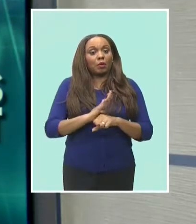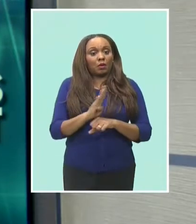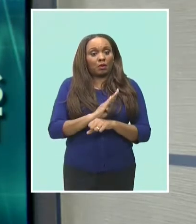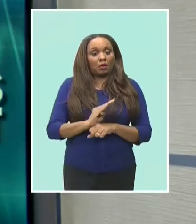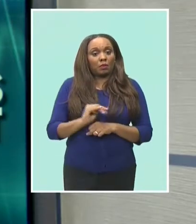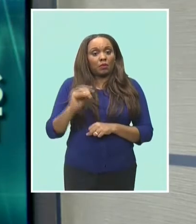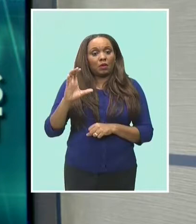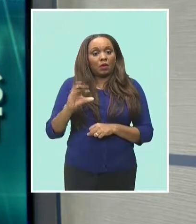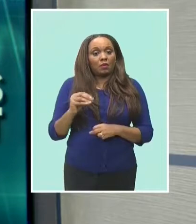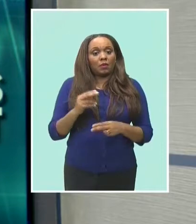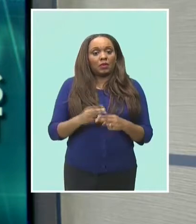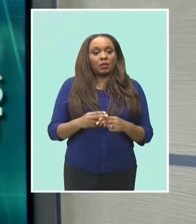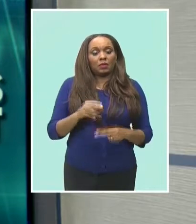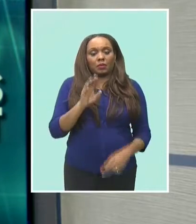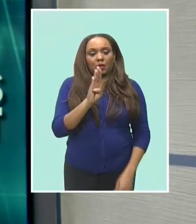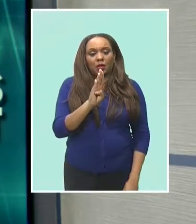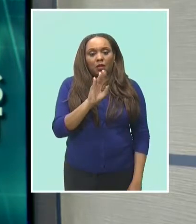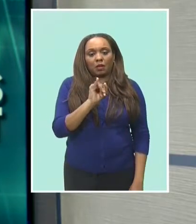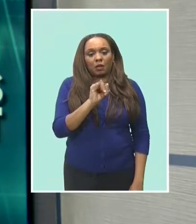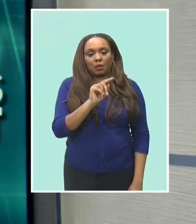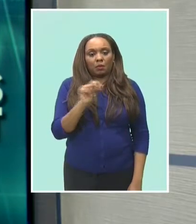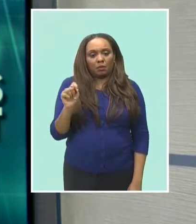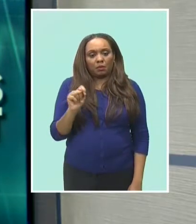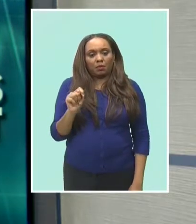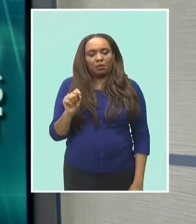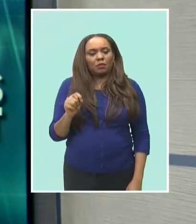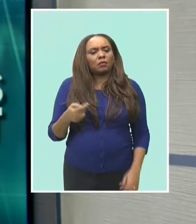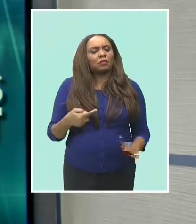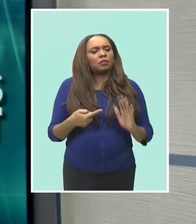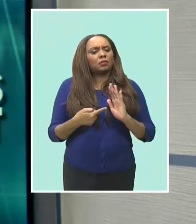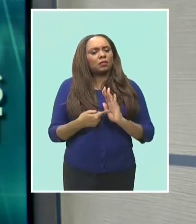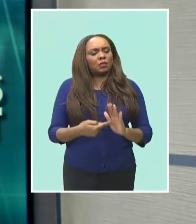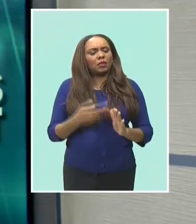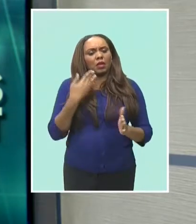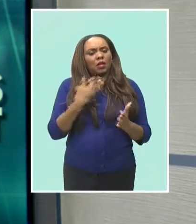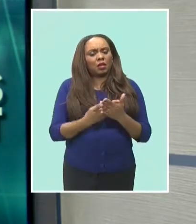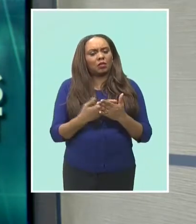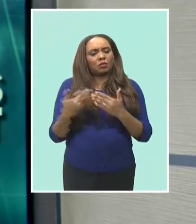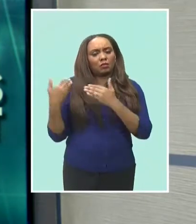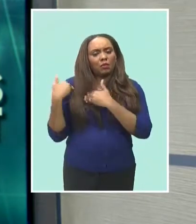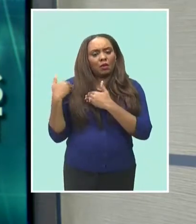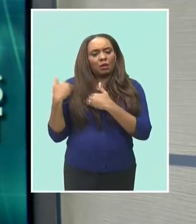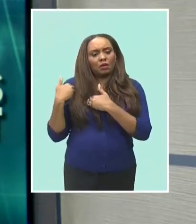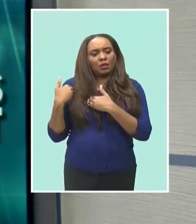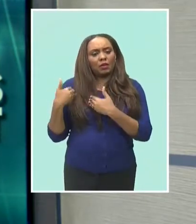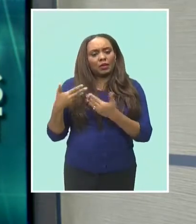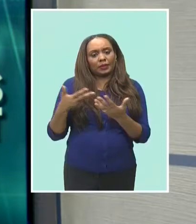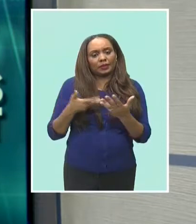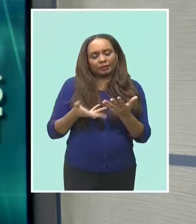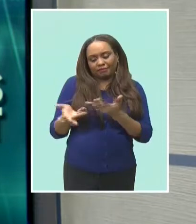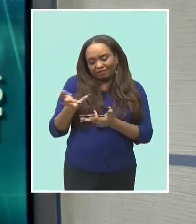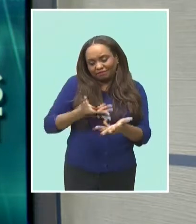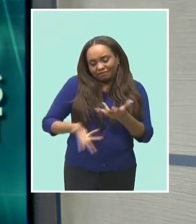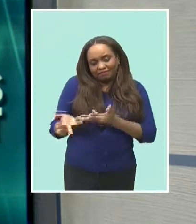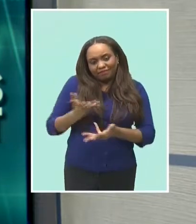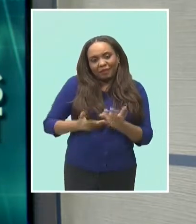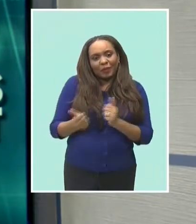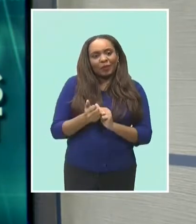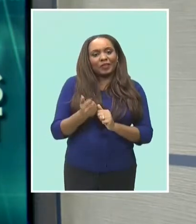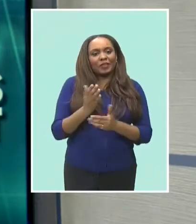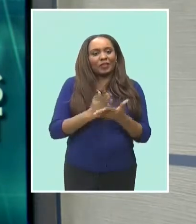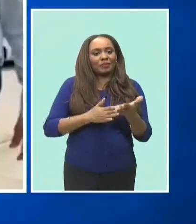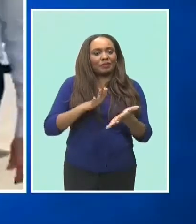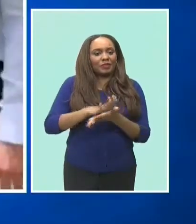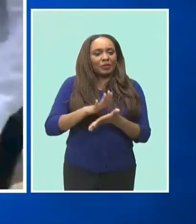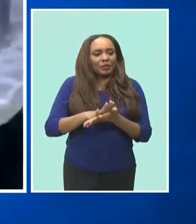Locally based blockchain company Bit Incorporated has been showing its corporate social responsibility by engaging with some of the island schools. In